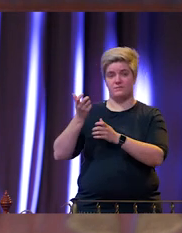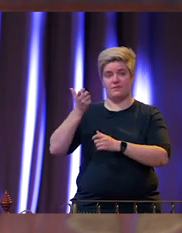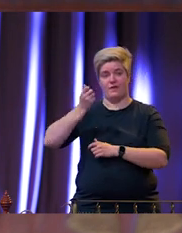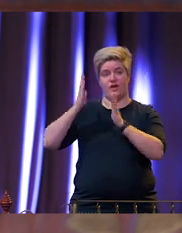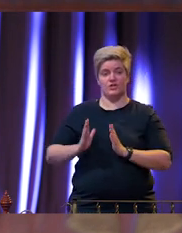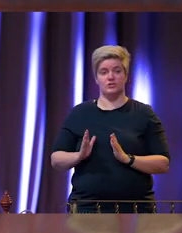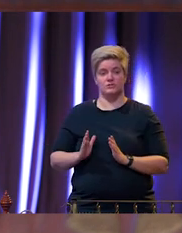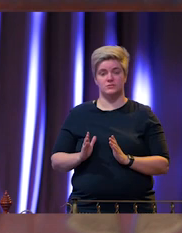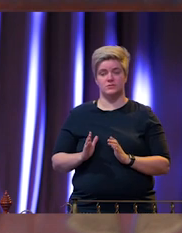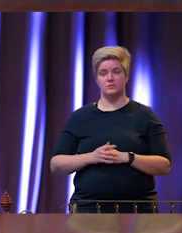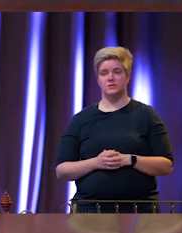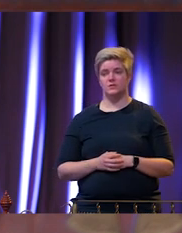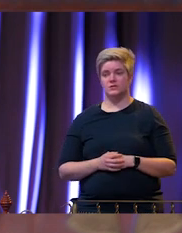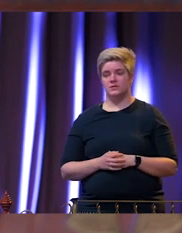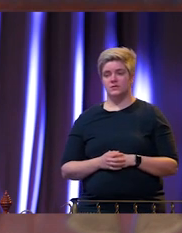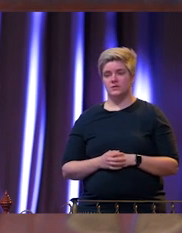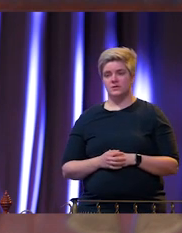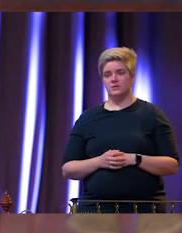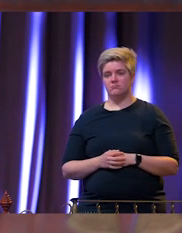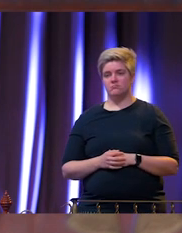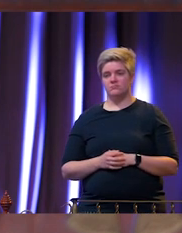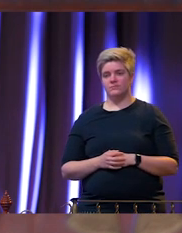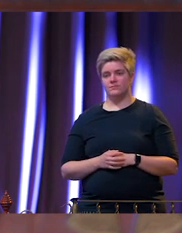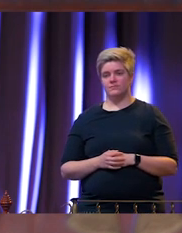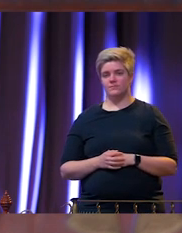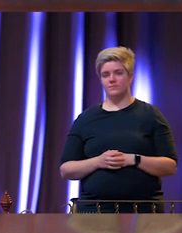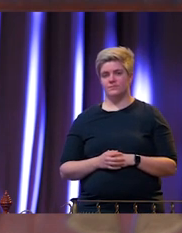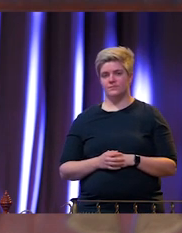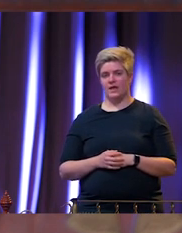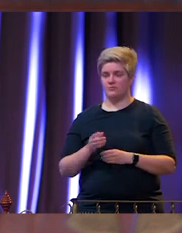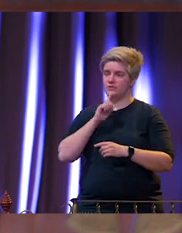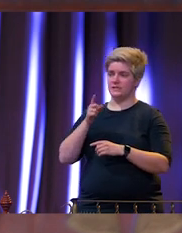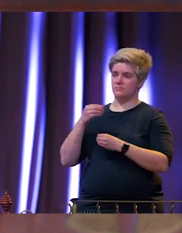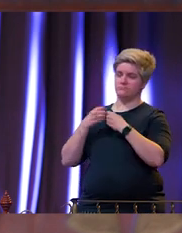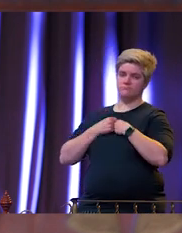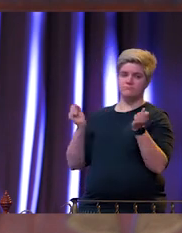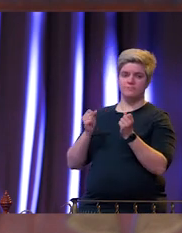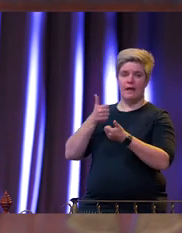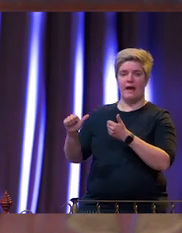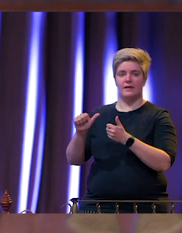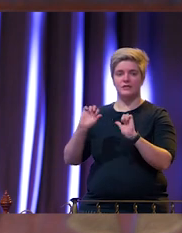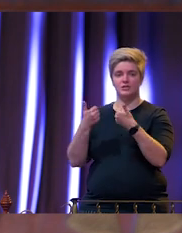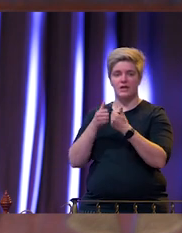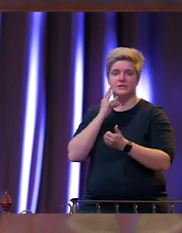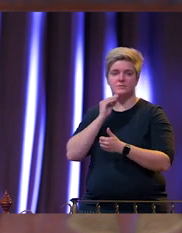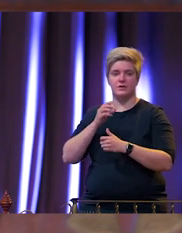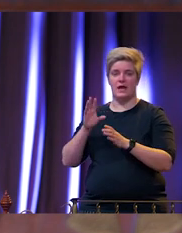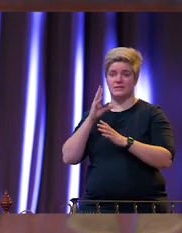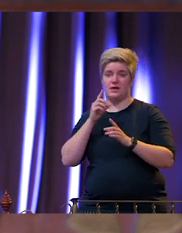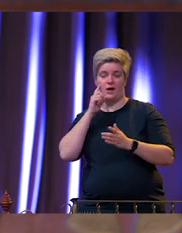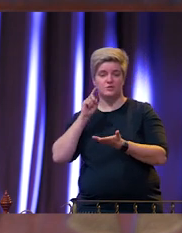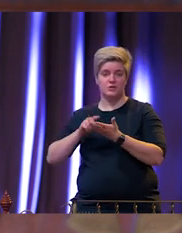contact funders to, you know, air any challenges that you might be having as a